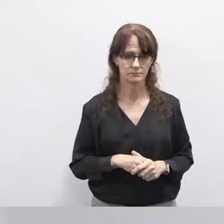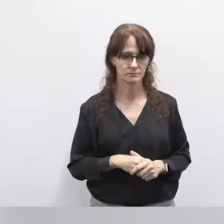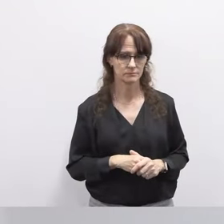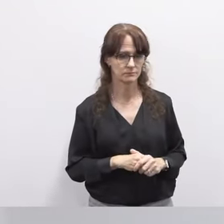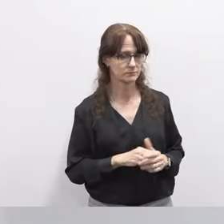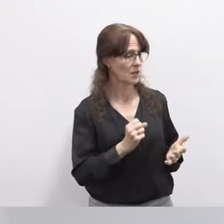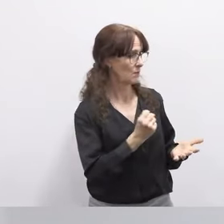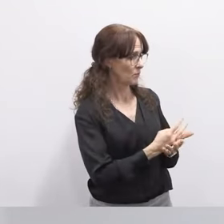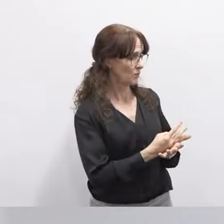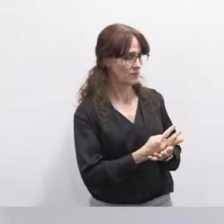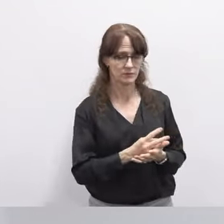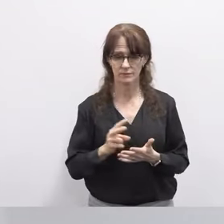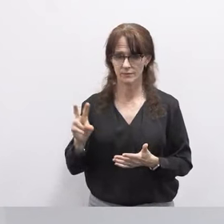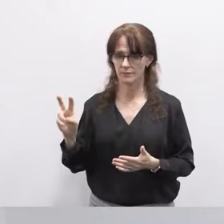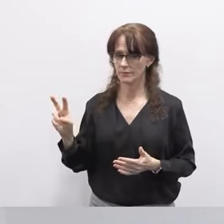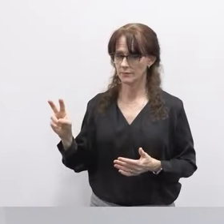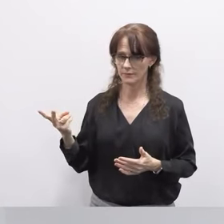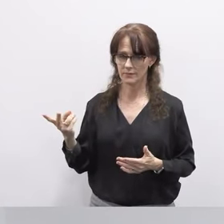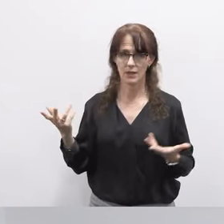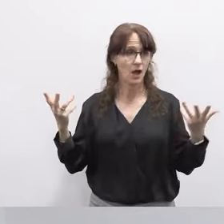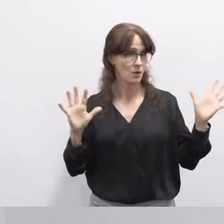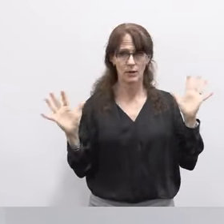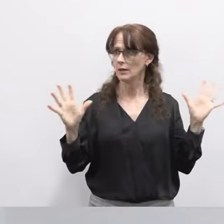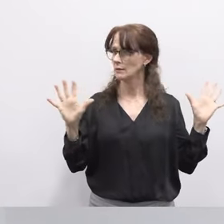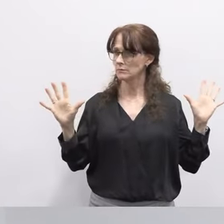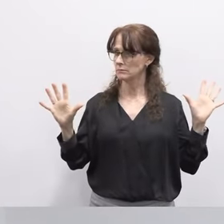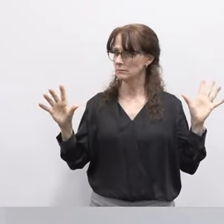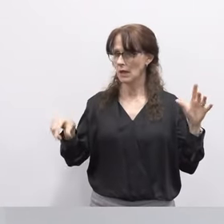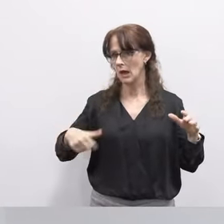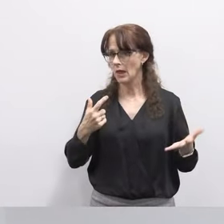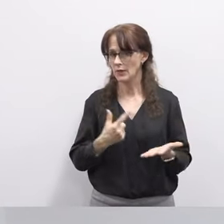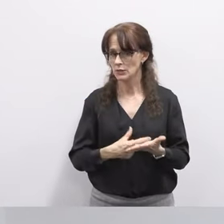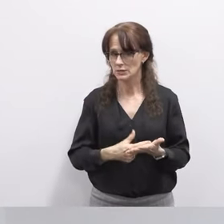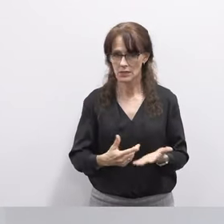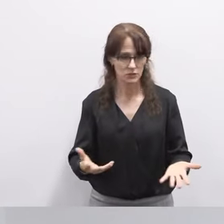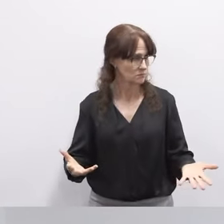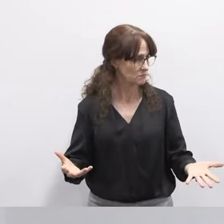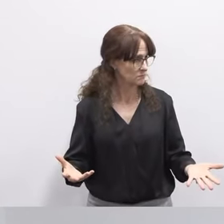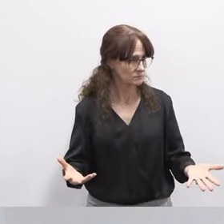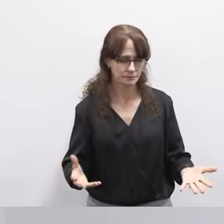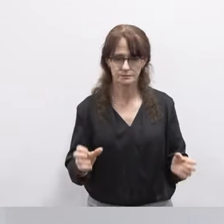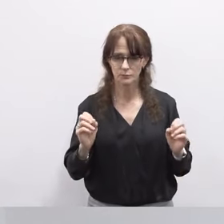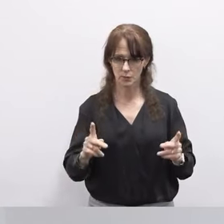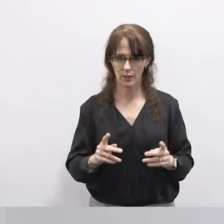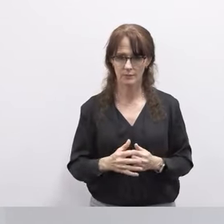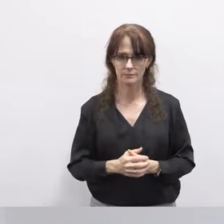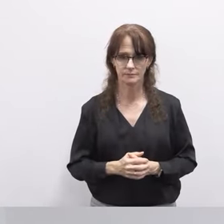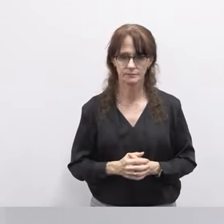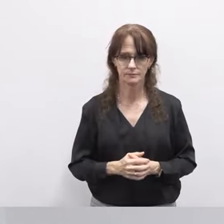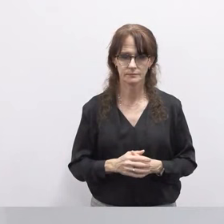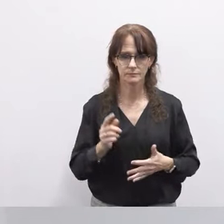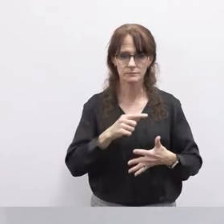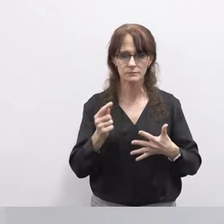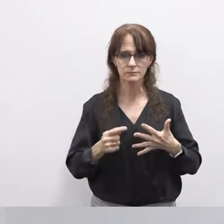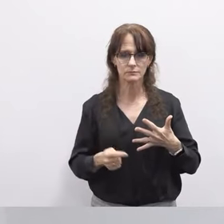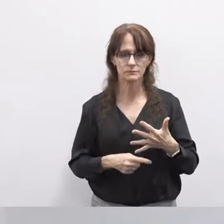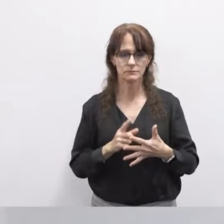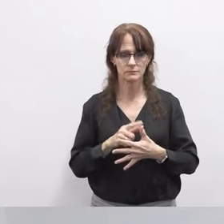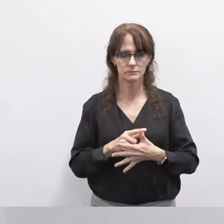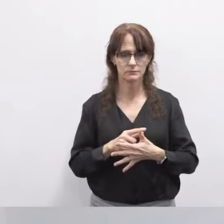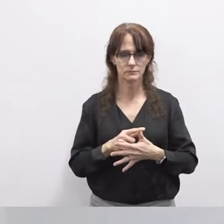approval. Did we already? Okay, sorry. So any other discussion? Okay, so let's take a roll call vote. Mr.